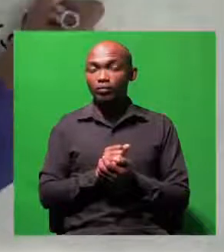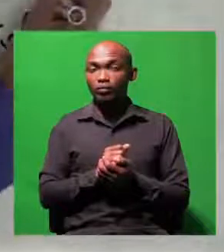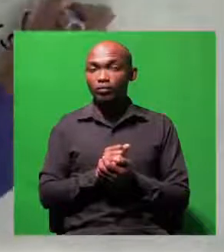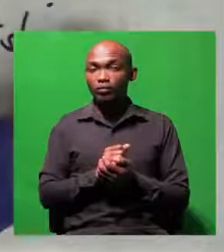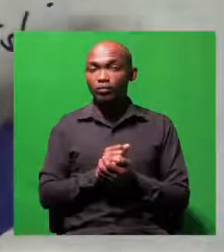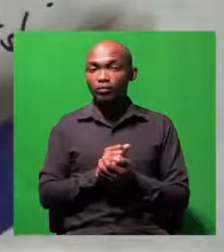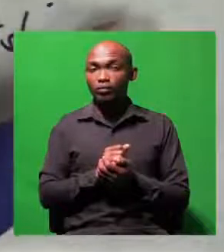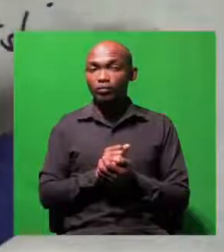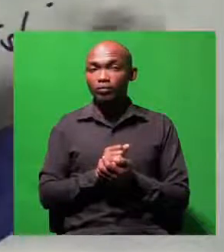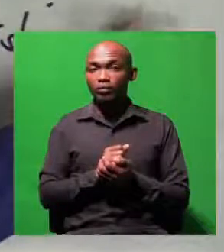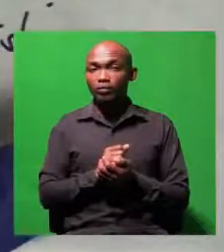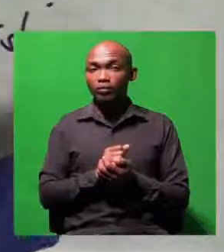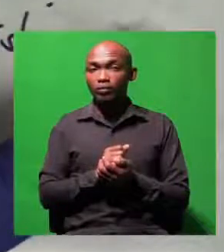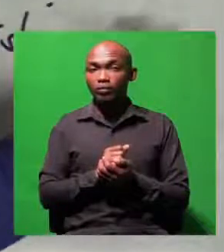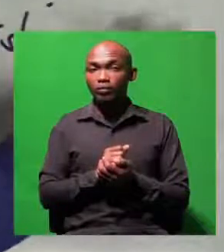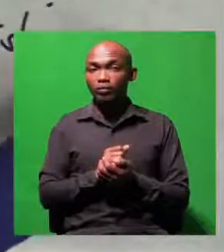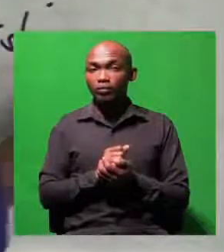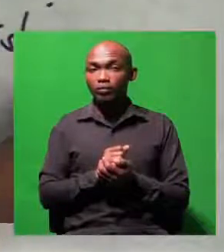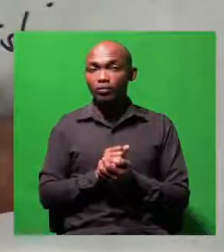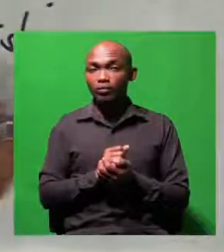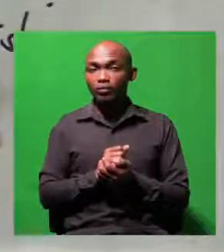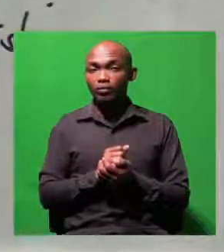no private ownership of